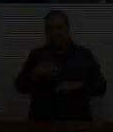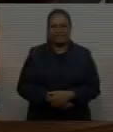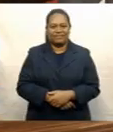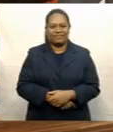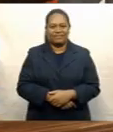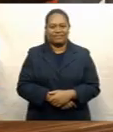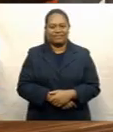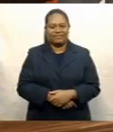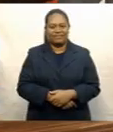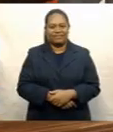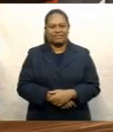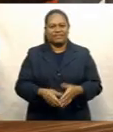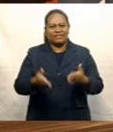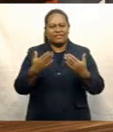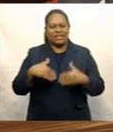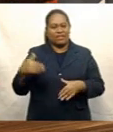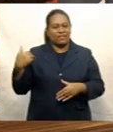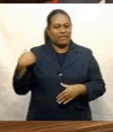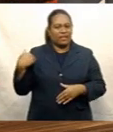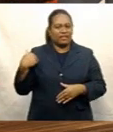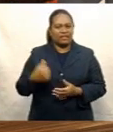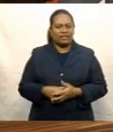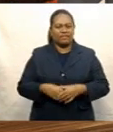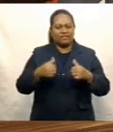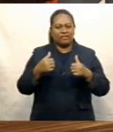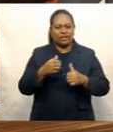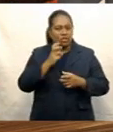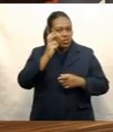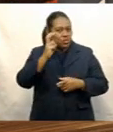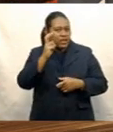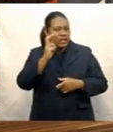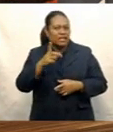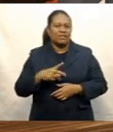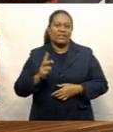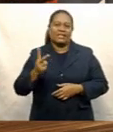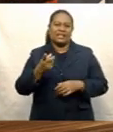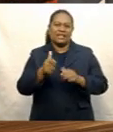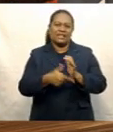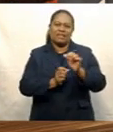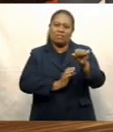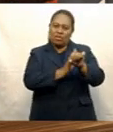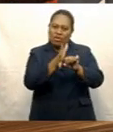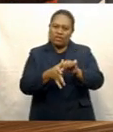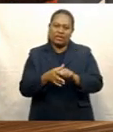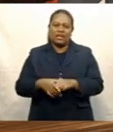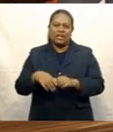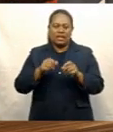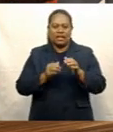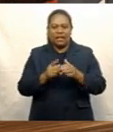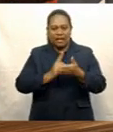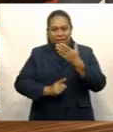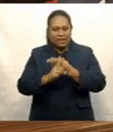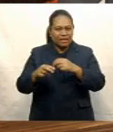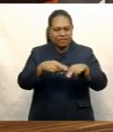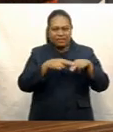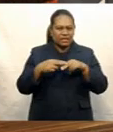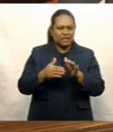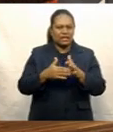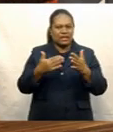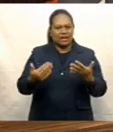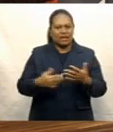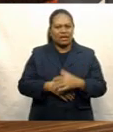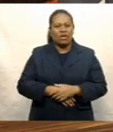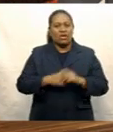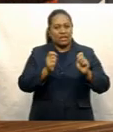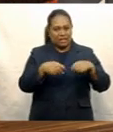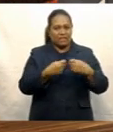Saturday. While effective training and Olympic preparation during the second wave of the COVID-19 pandemic in Fiji has been near impossible,